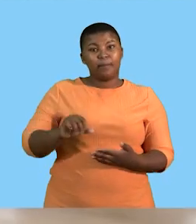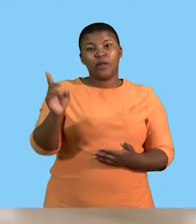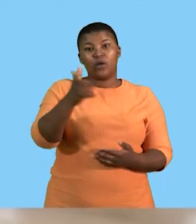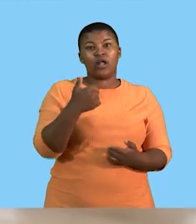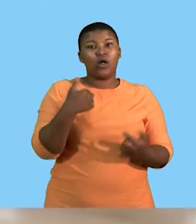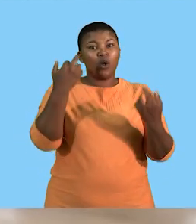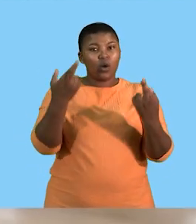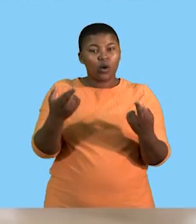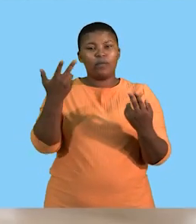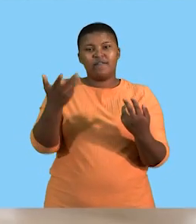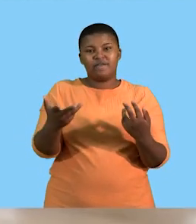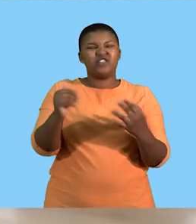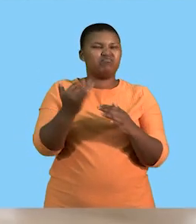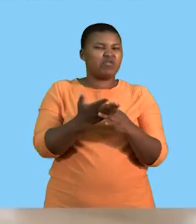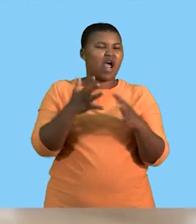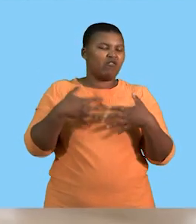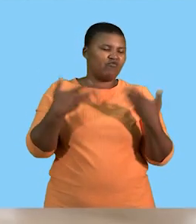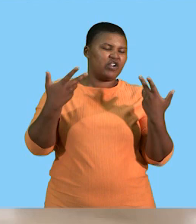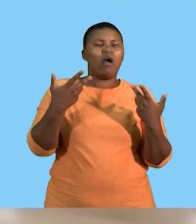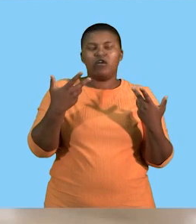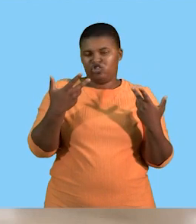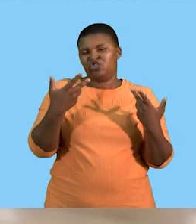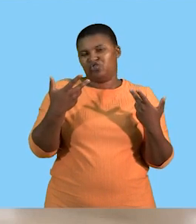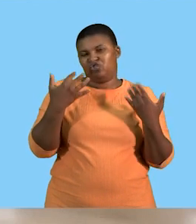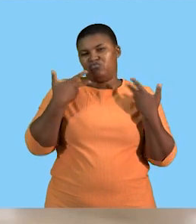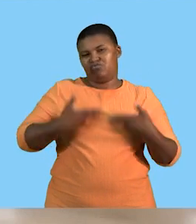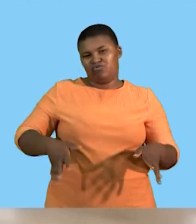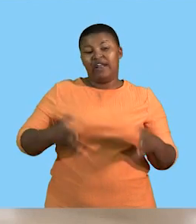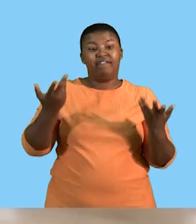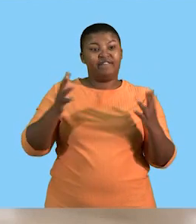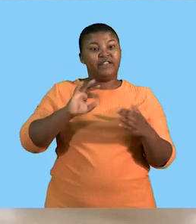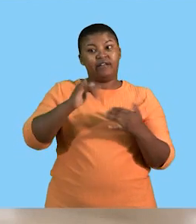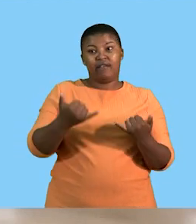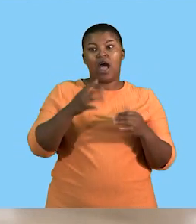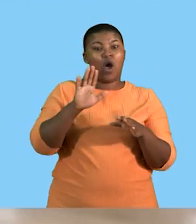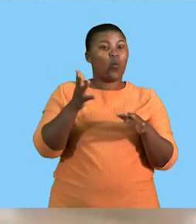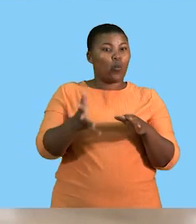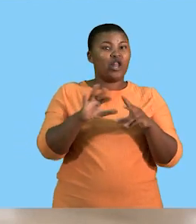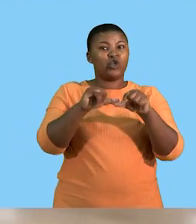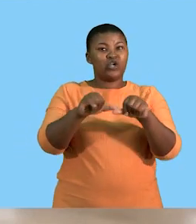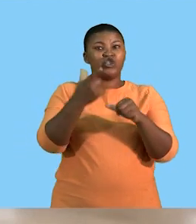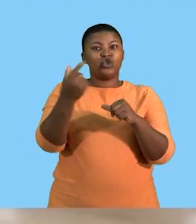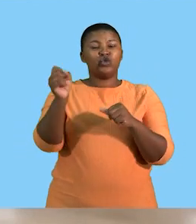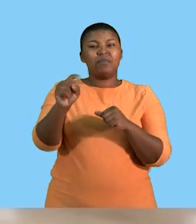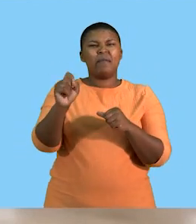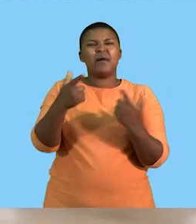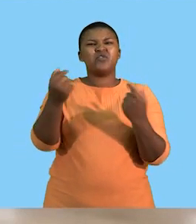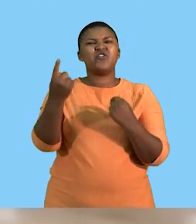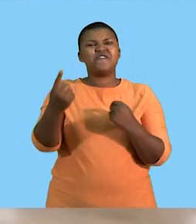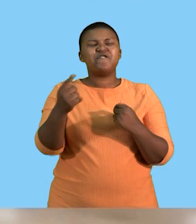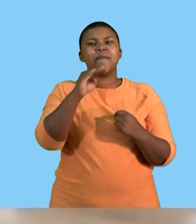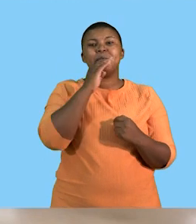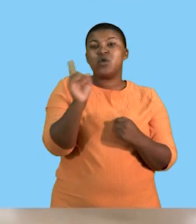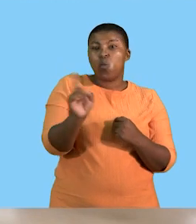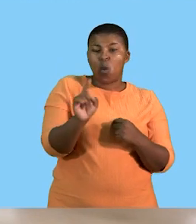Welcome back, everybody. I hope you had a nice break and are feeling refreshed for our next segment, where we will be taking a closer